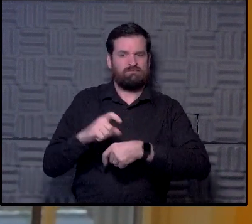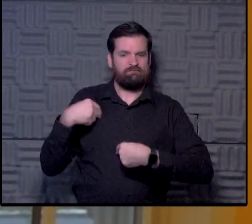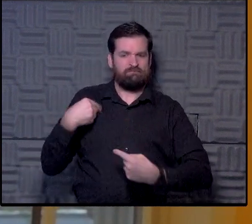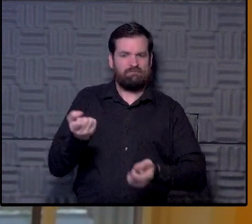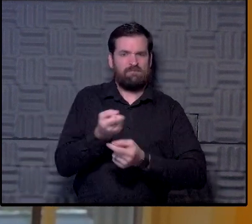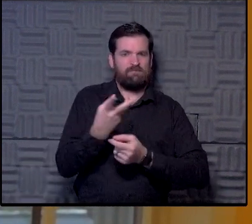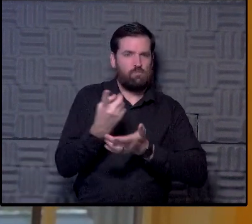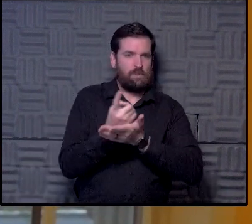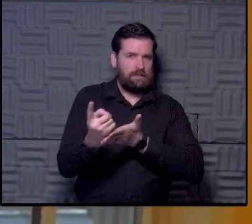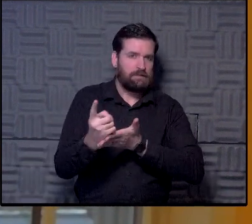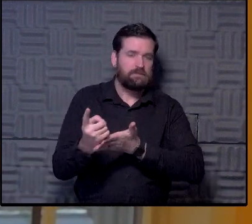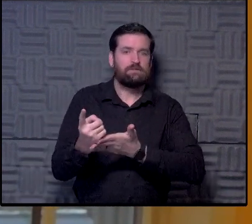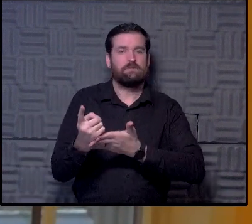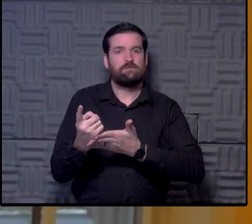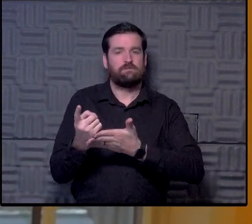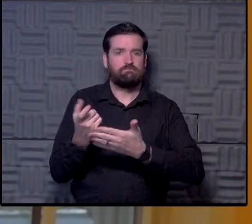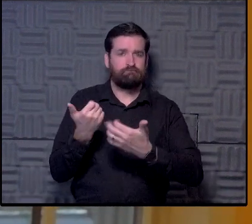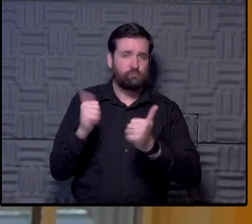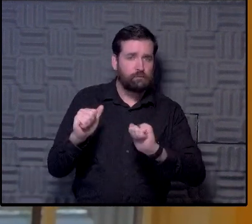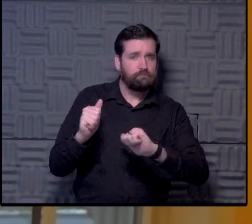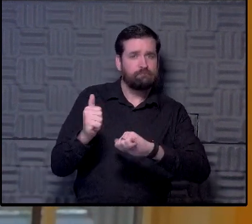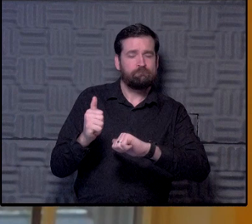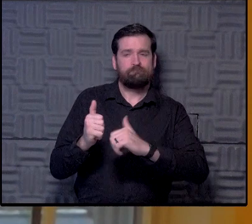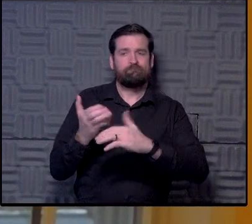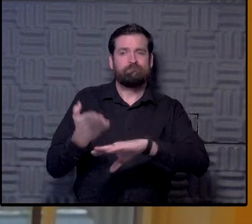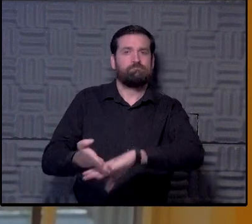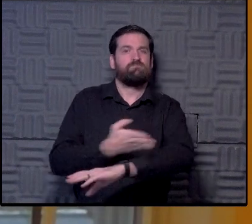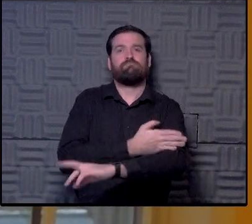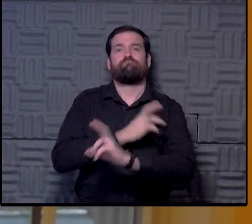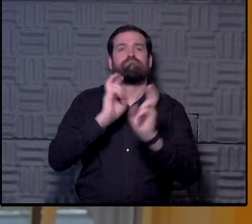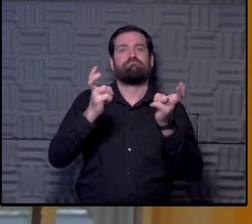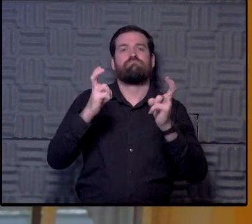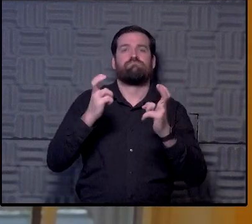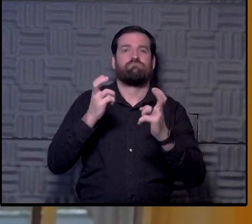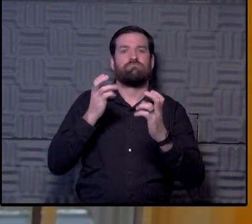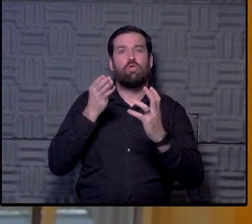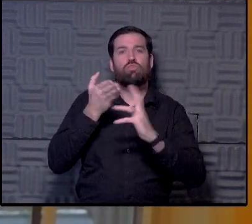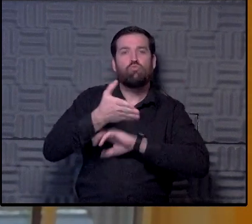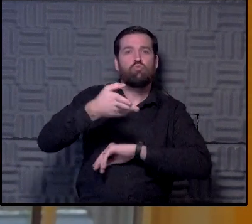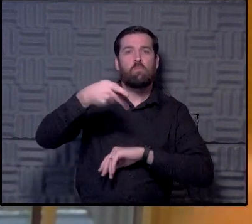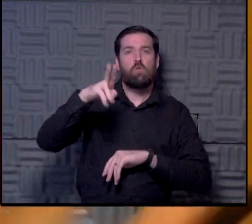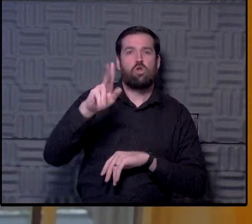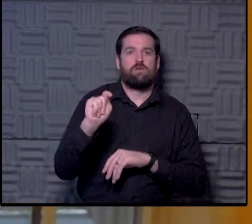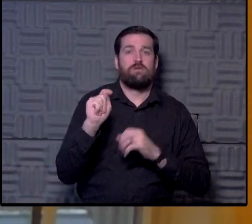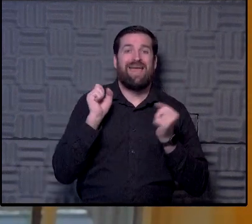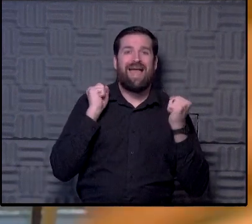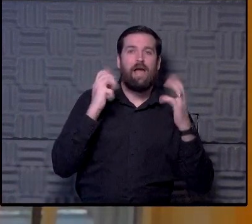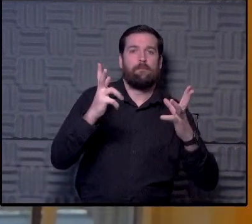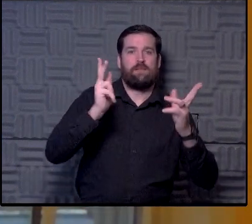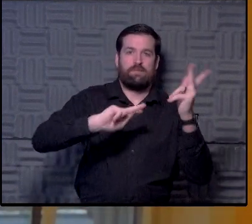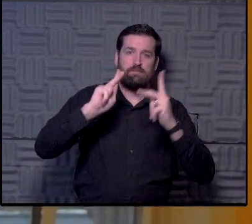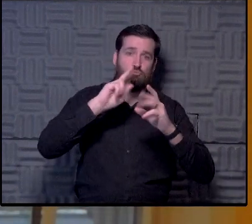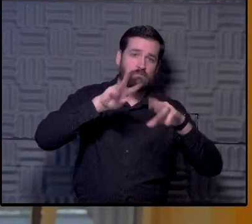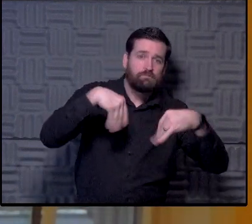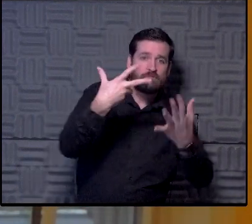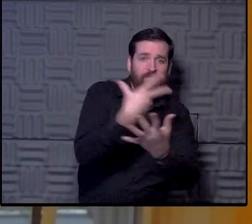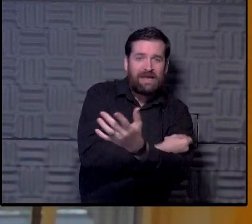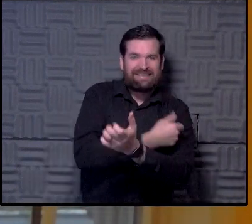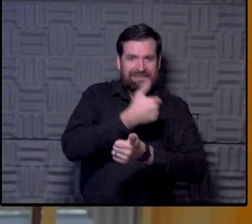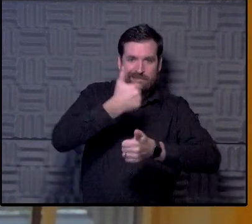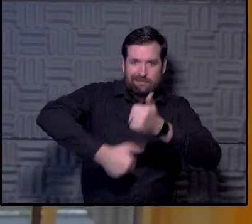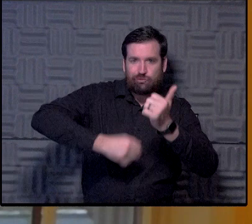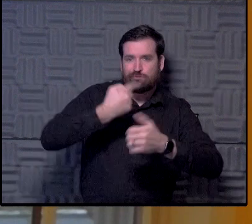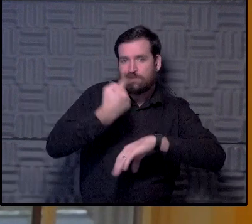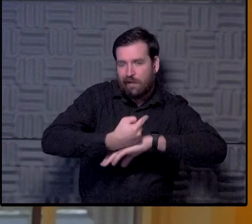to help improve what we call throughput. So how many people can get a vaccine on a given day and a given hour,